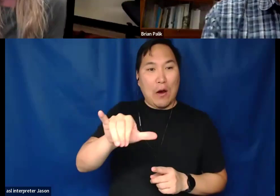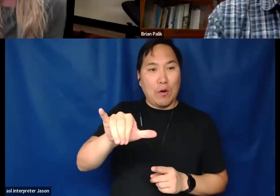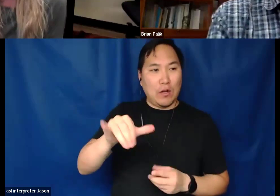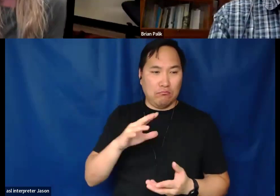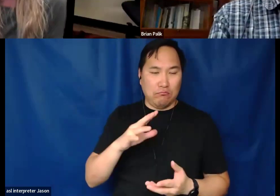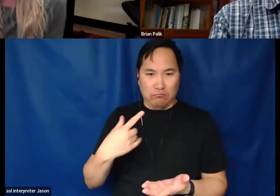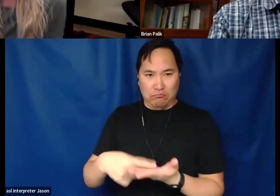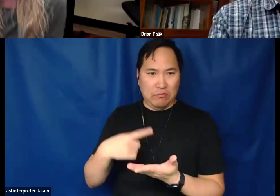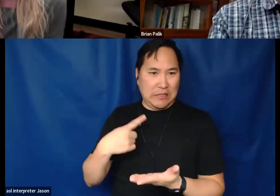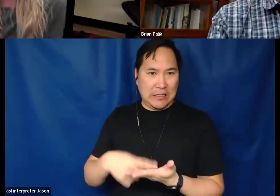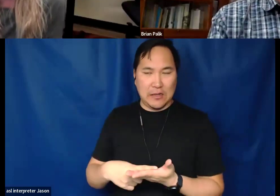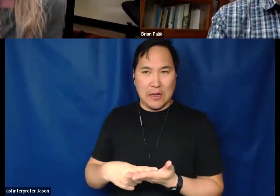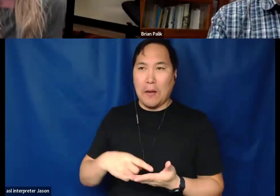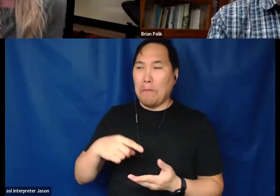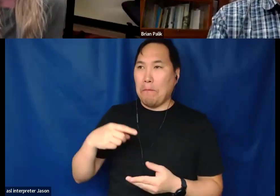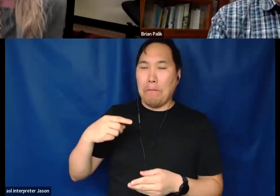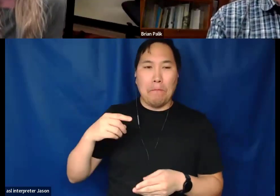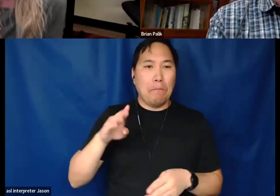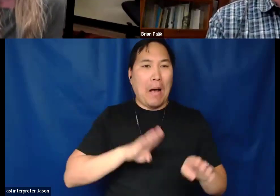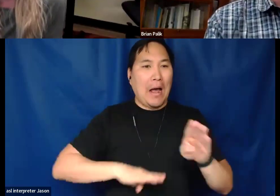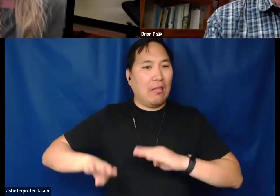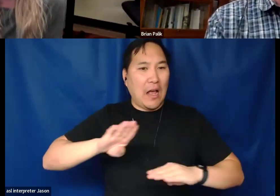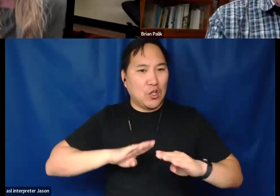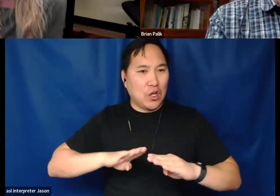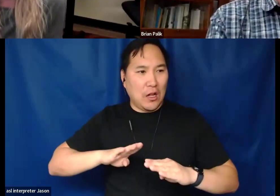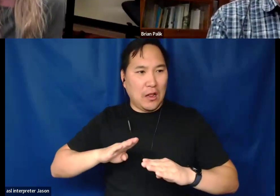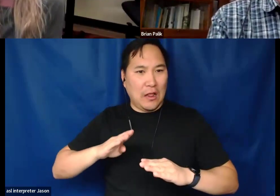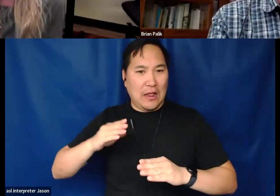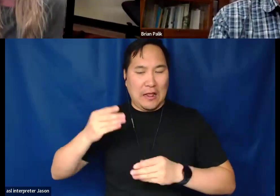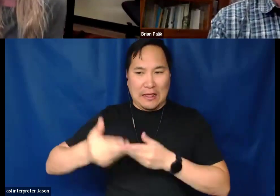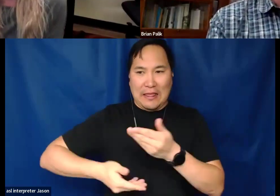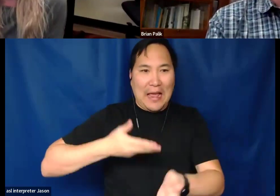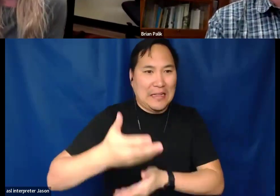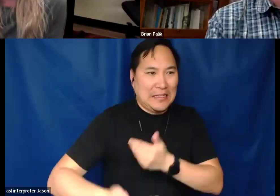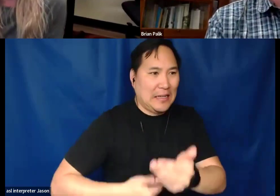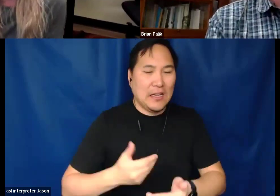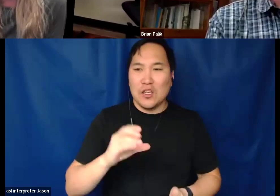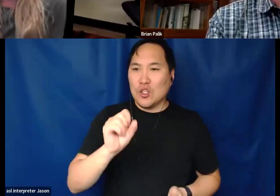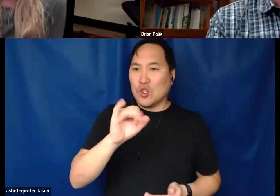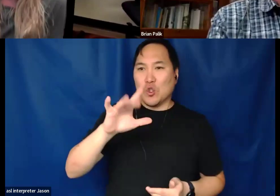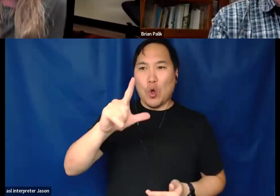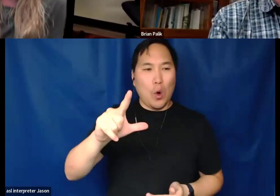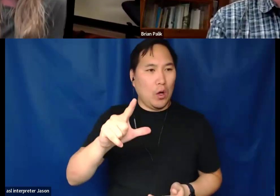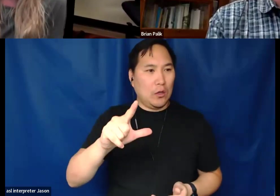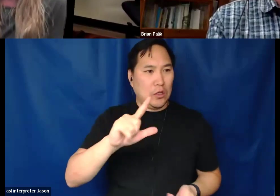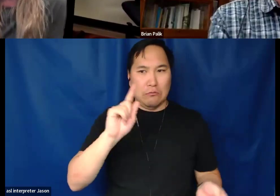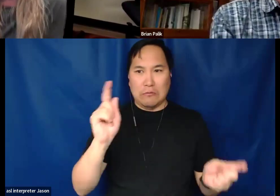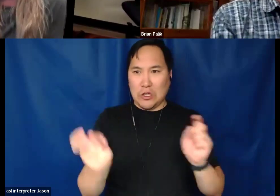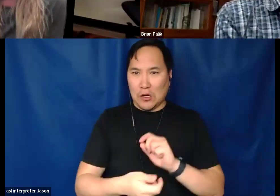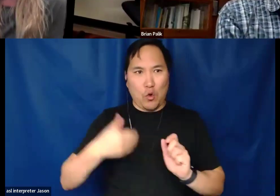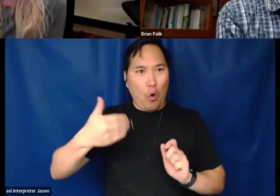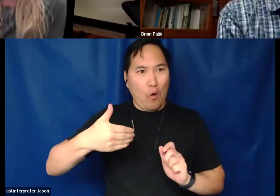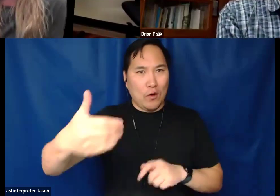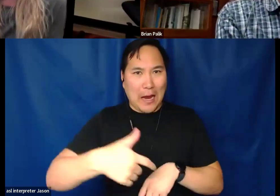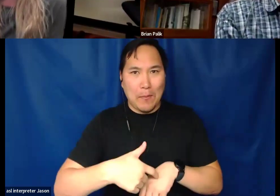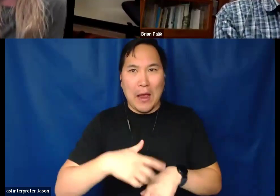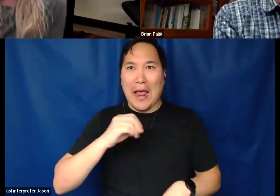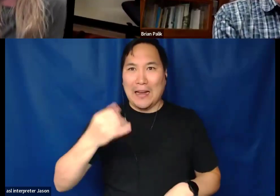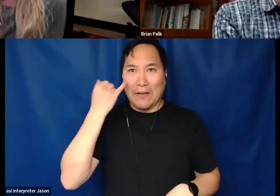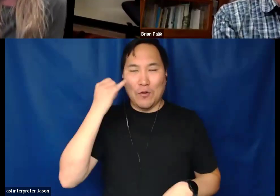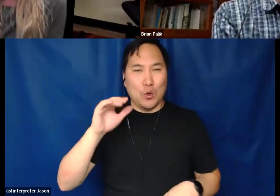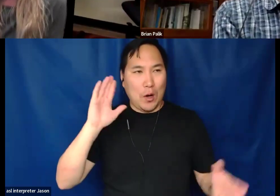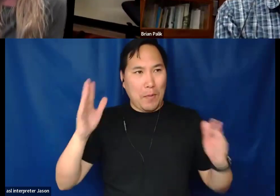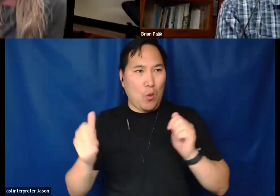terms of biological legacies is the importance of soil pattern and how it develops over time, and what it looks like in old